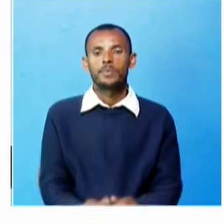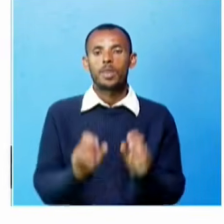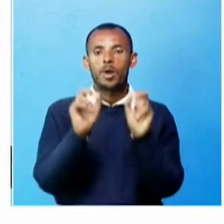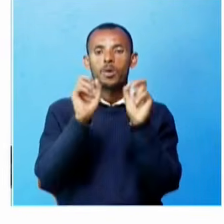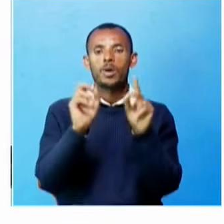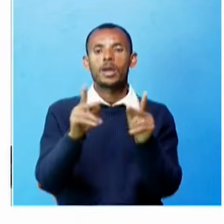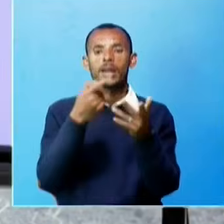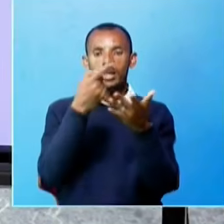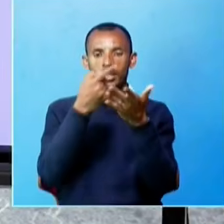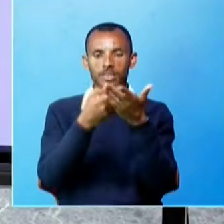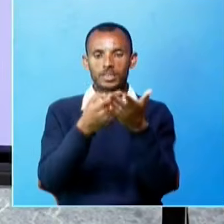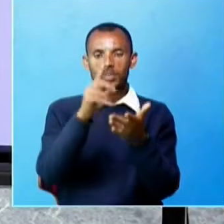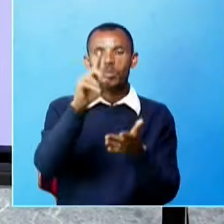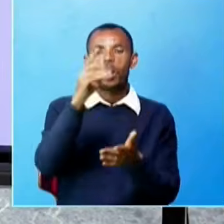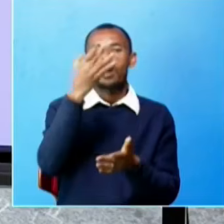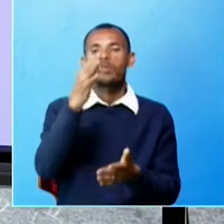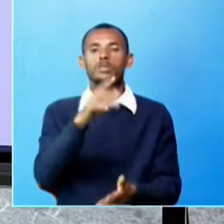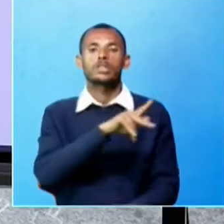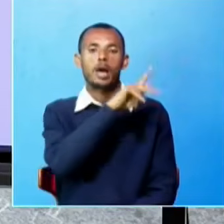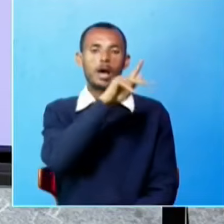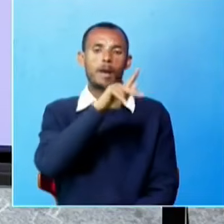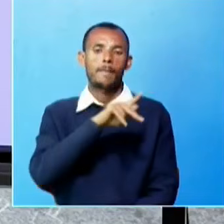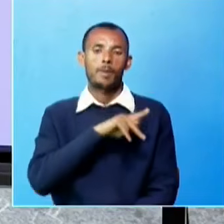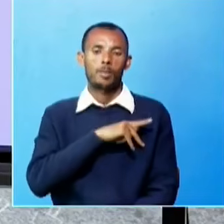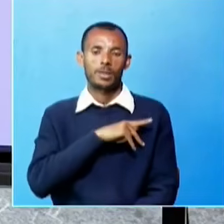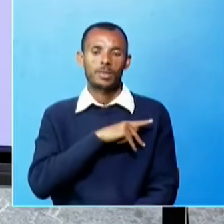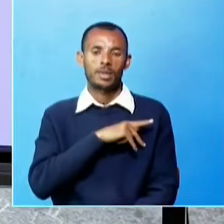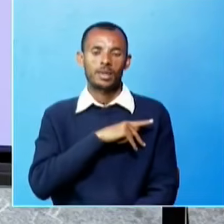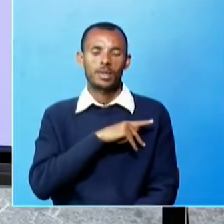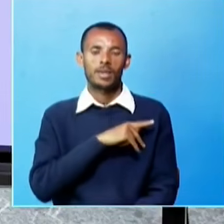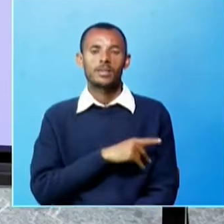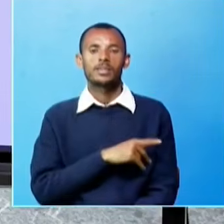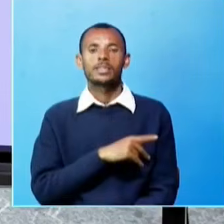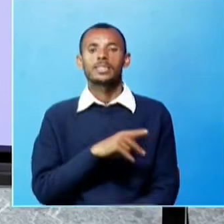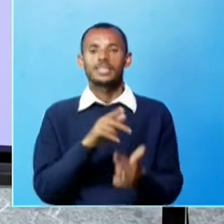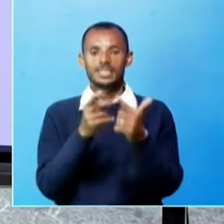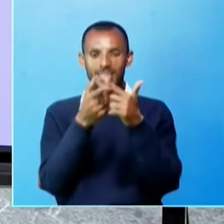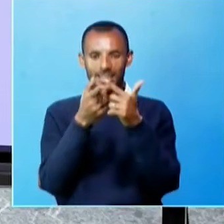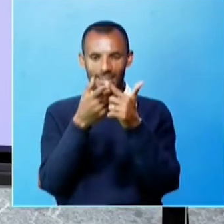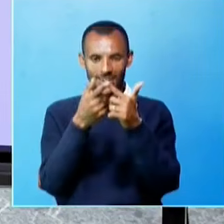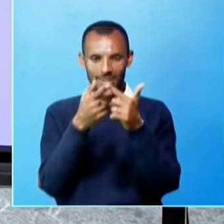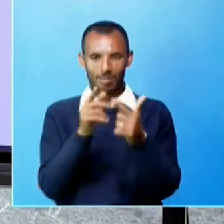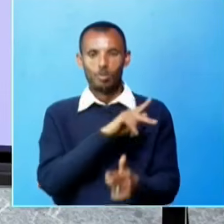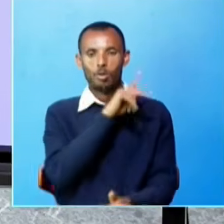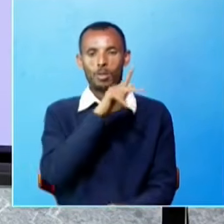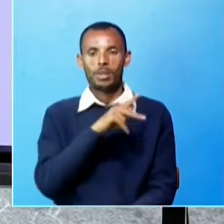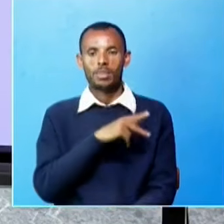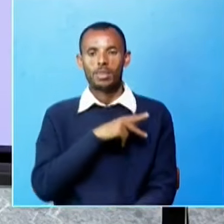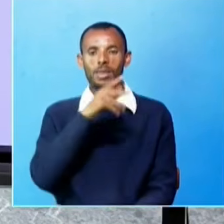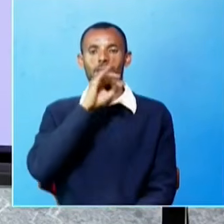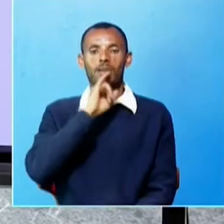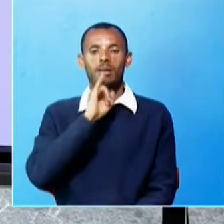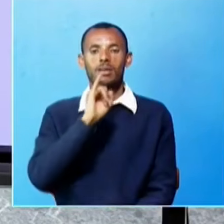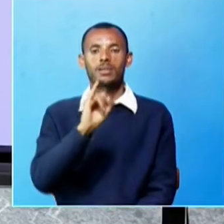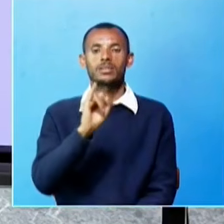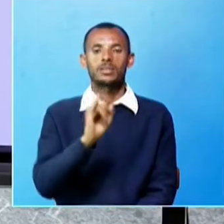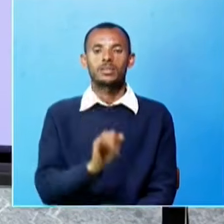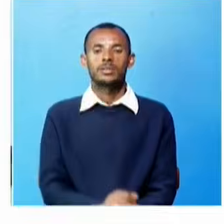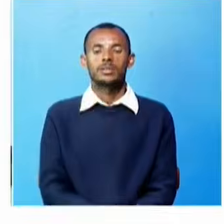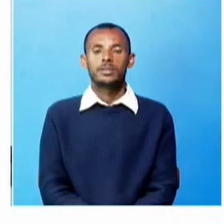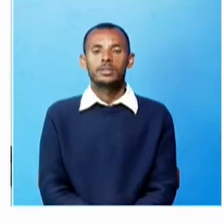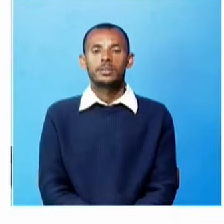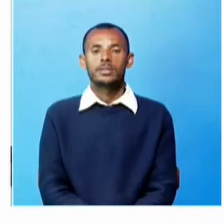Okay, this is one of the property of a prism. Okay, the second property of a prism is